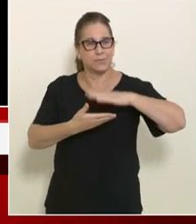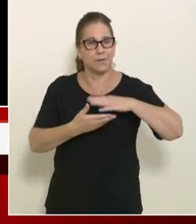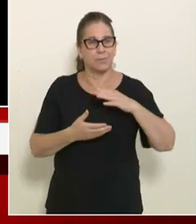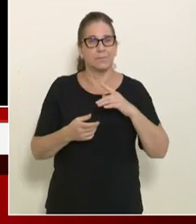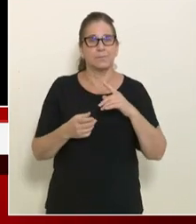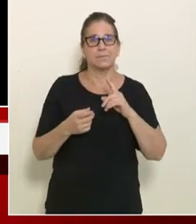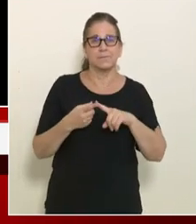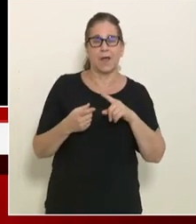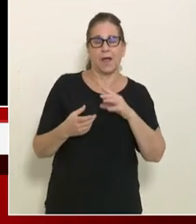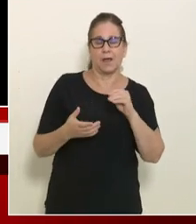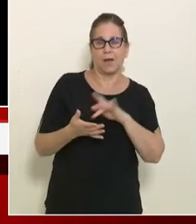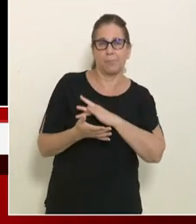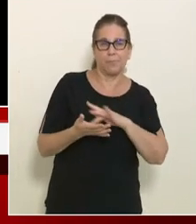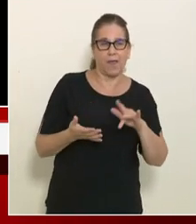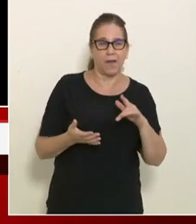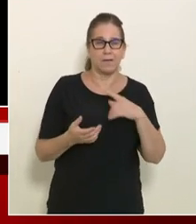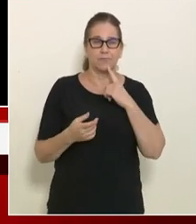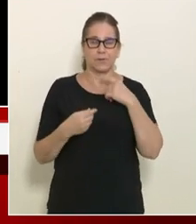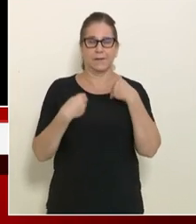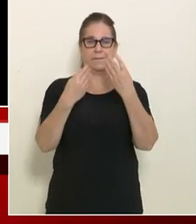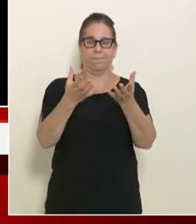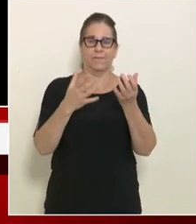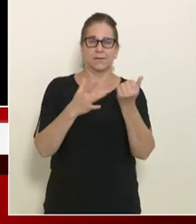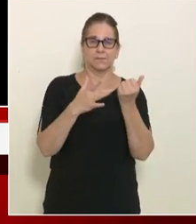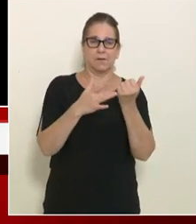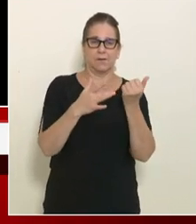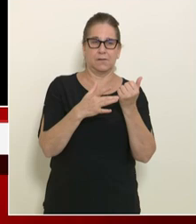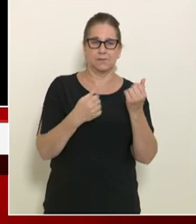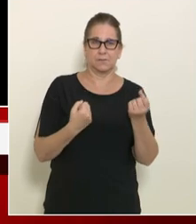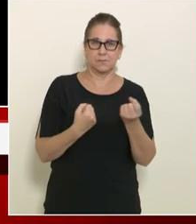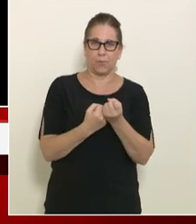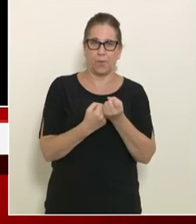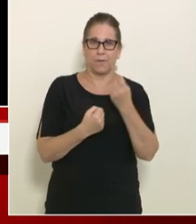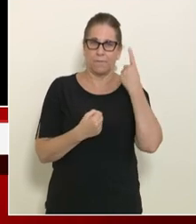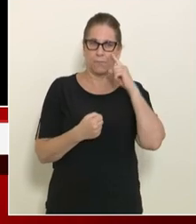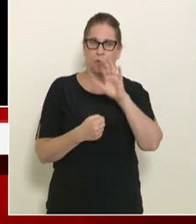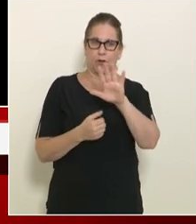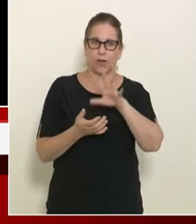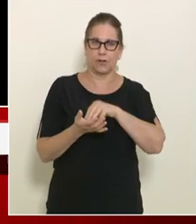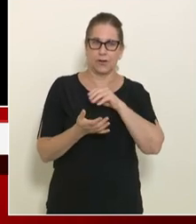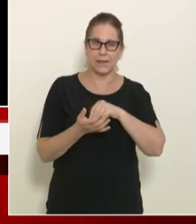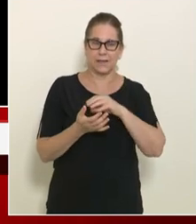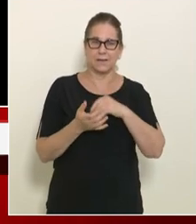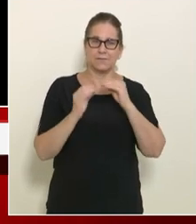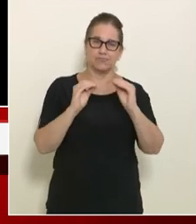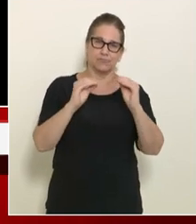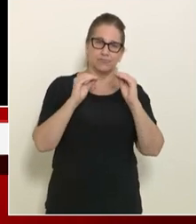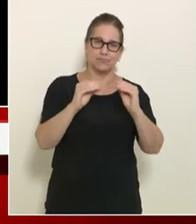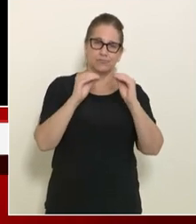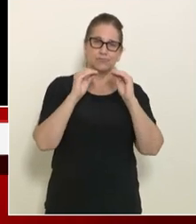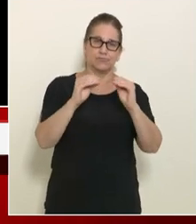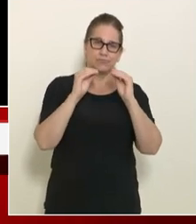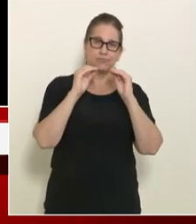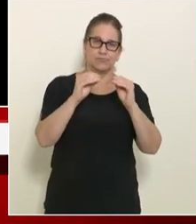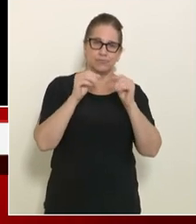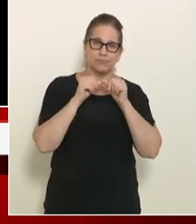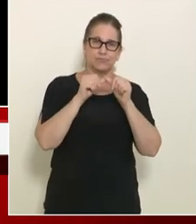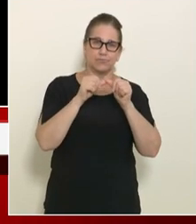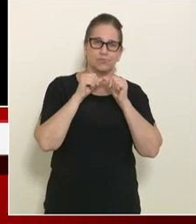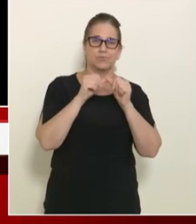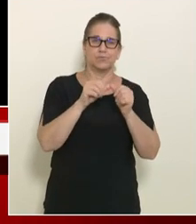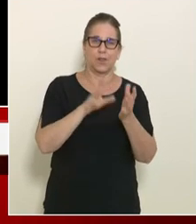and you will be provided the meals as we have been doing so. Lastly, I did want to say a word about Kids Ride